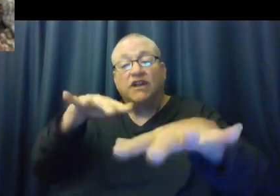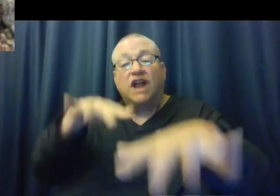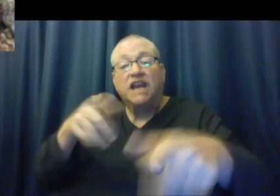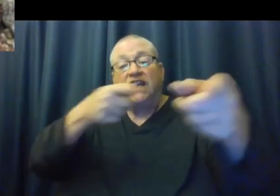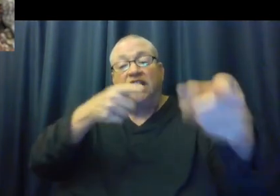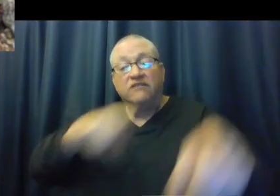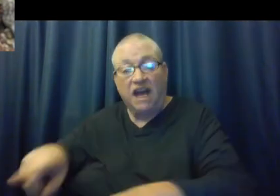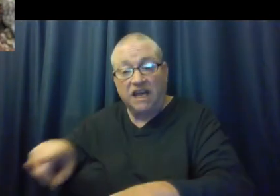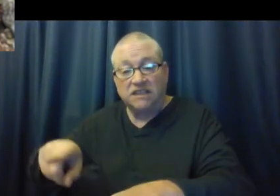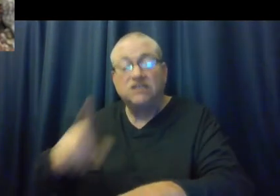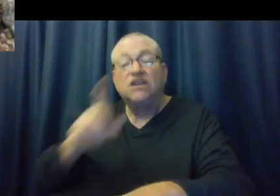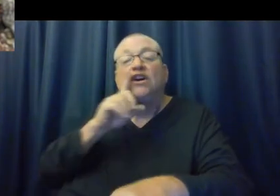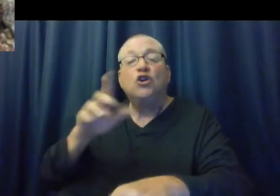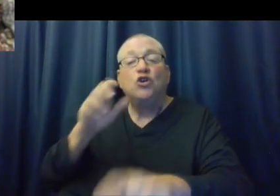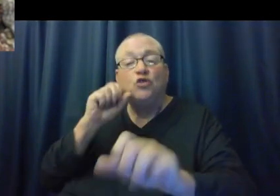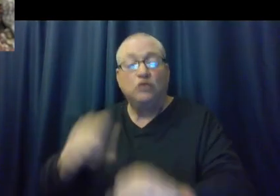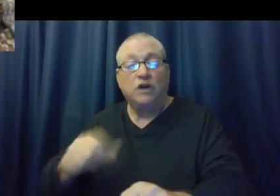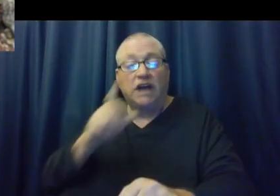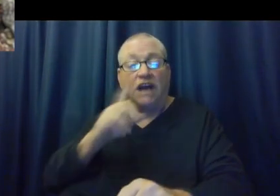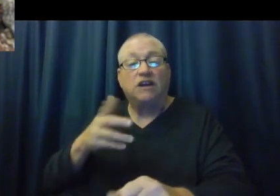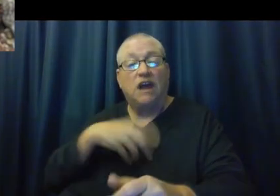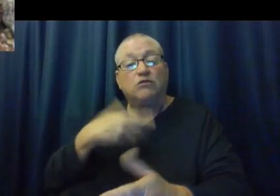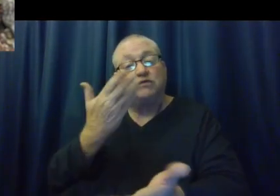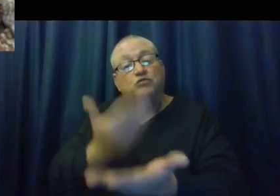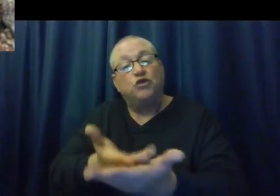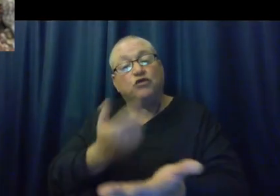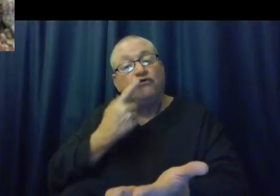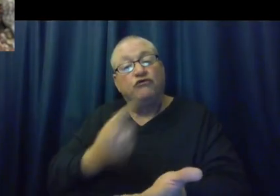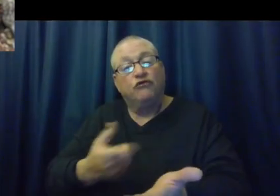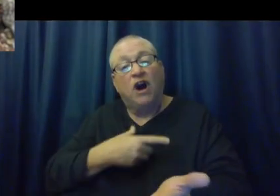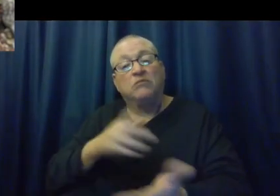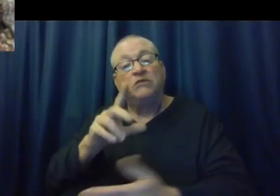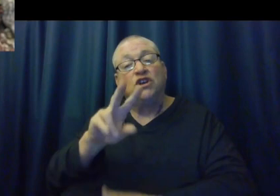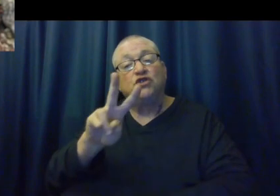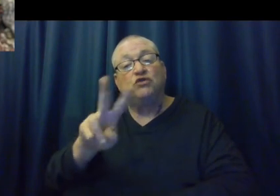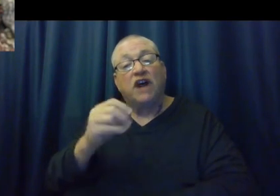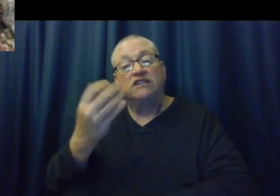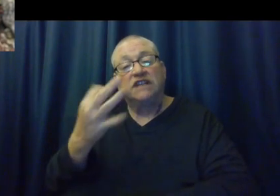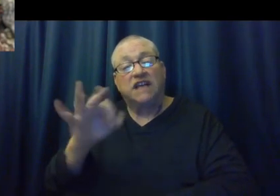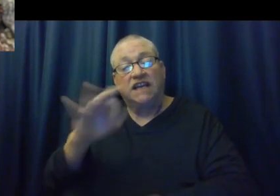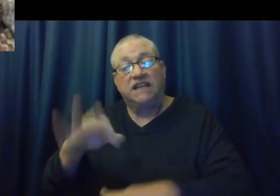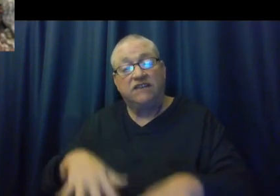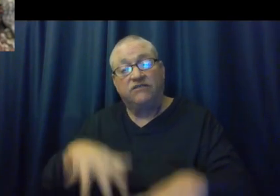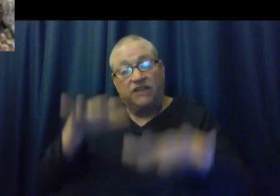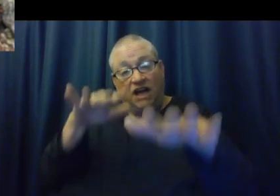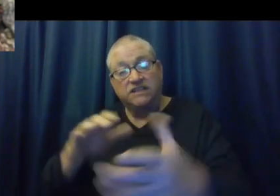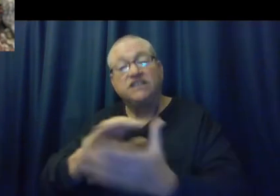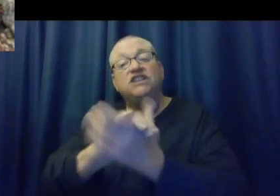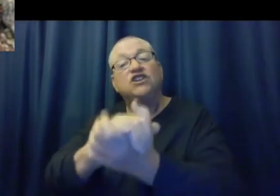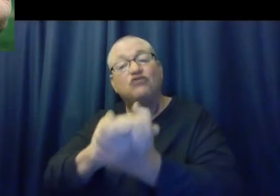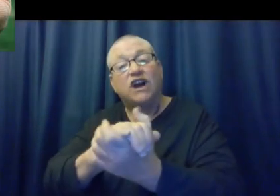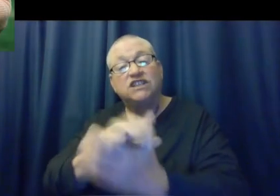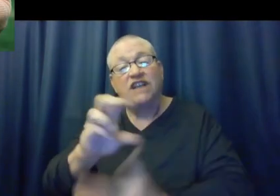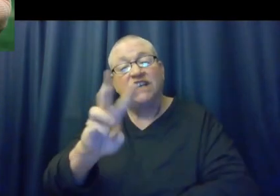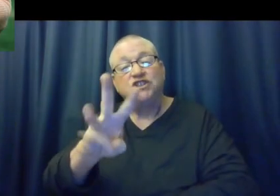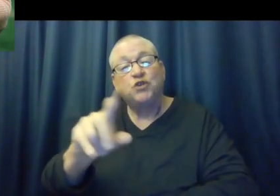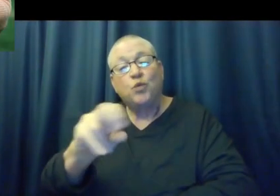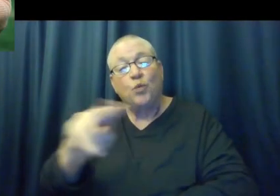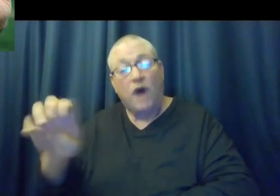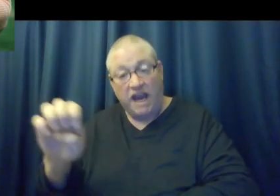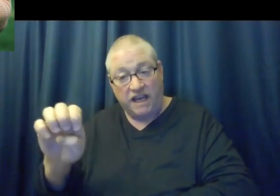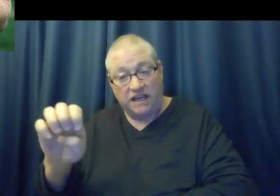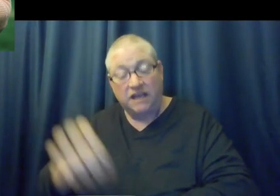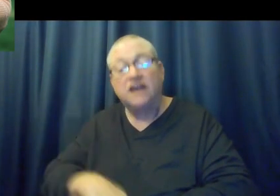the long-term impact as seen in VU and ES floods of 2019. Congratulations, Wayne. The